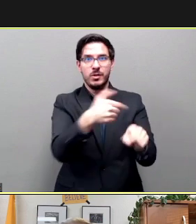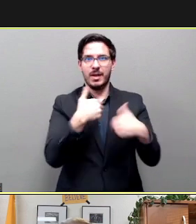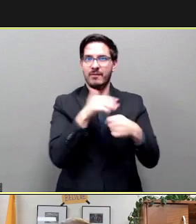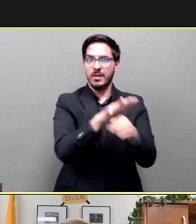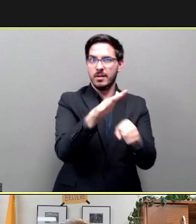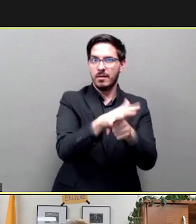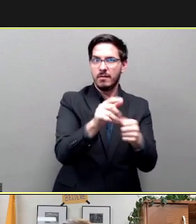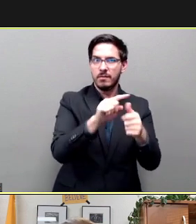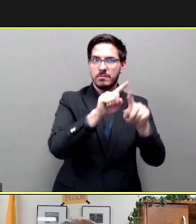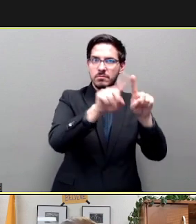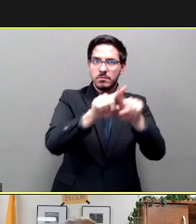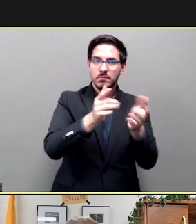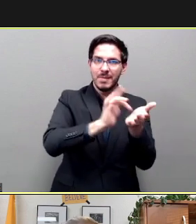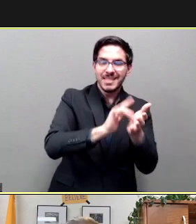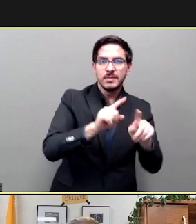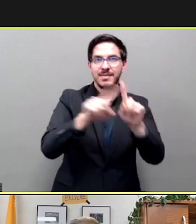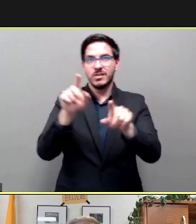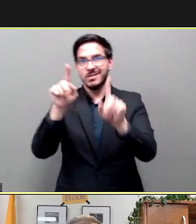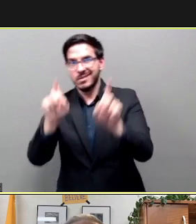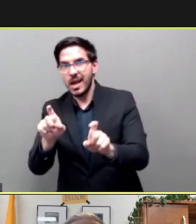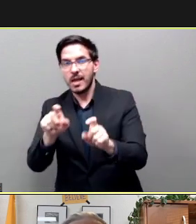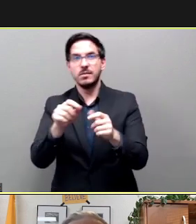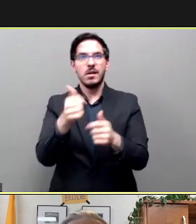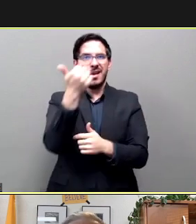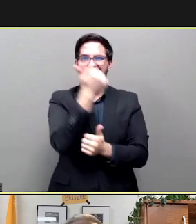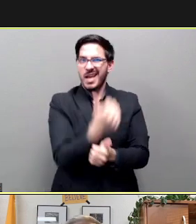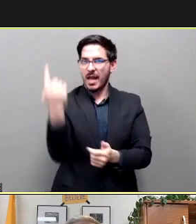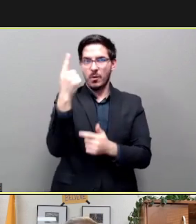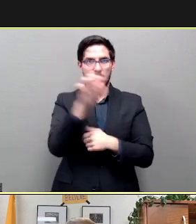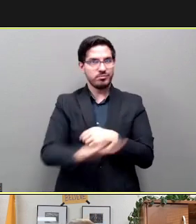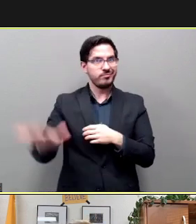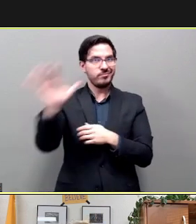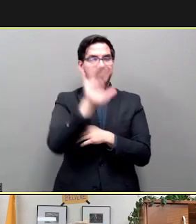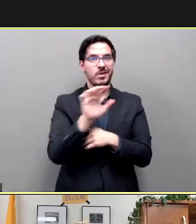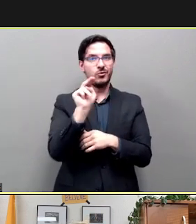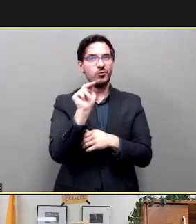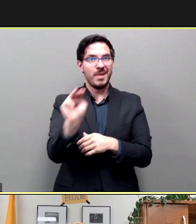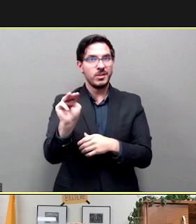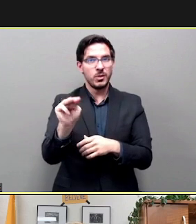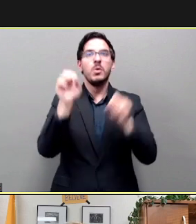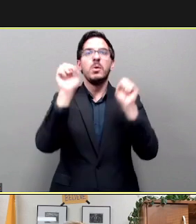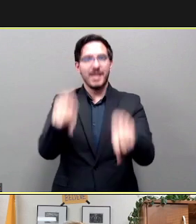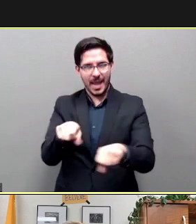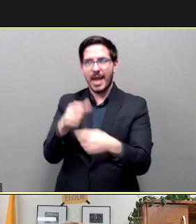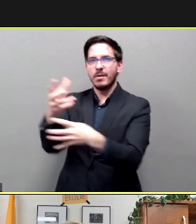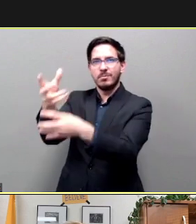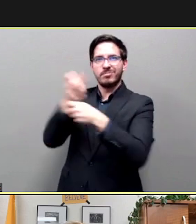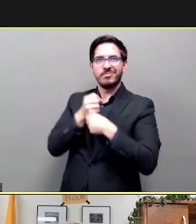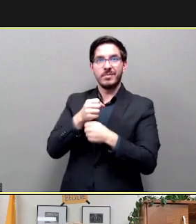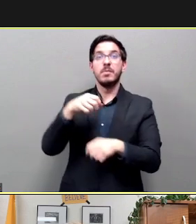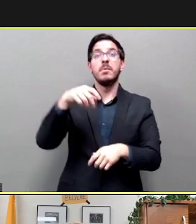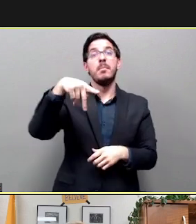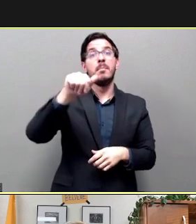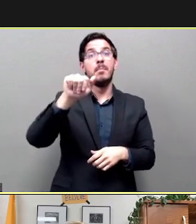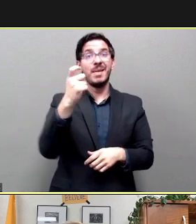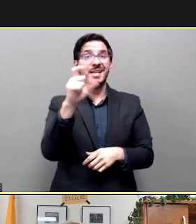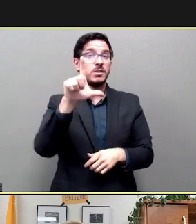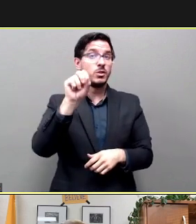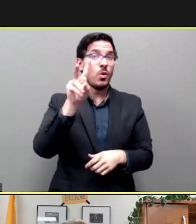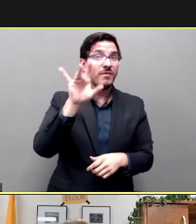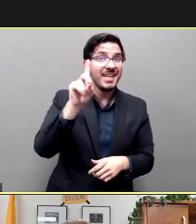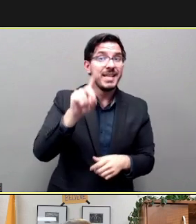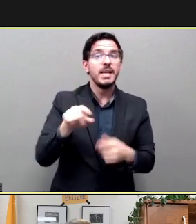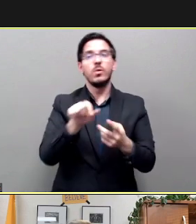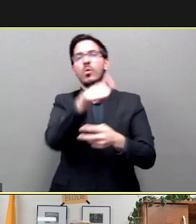now almost anybody in the state at almost any time should be able to access a Paxlovid prescription or a